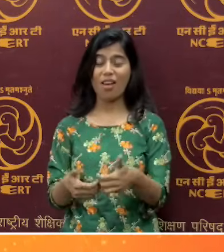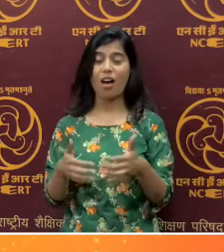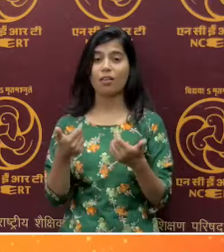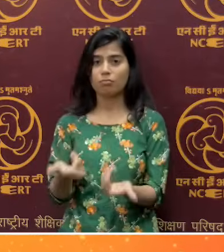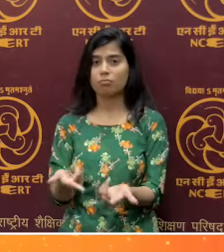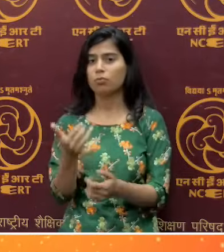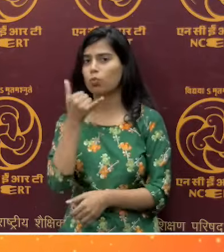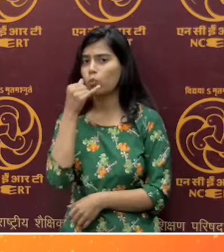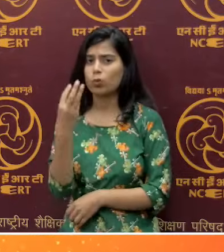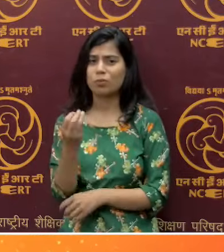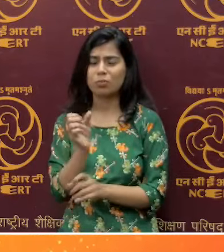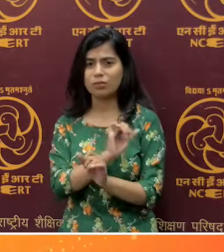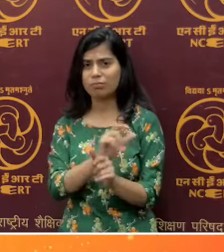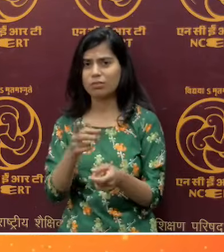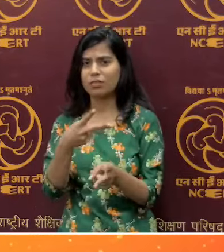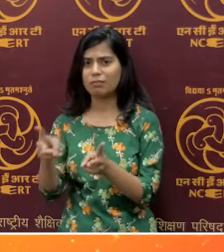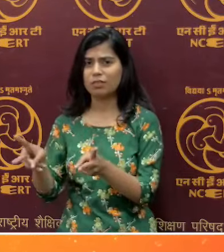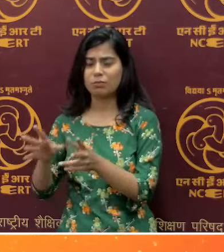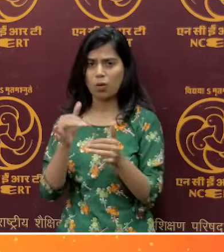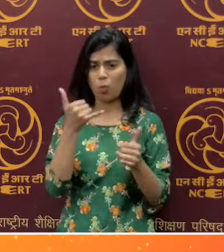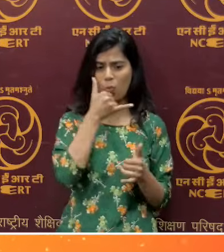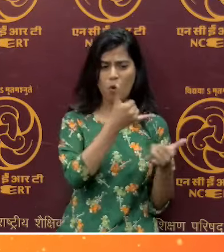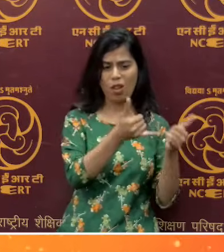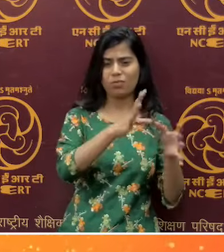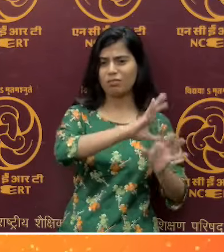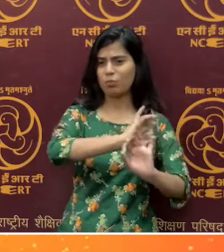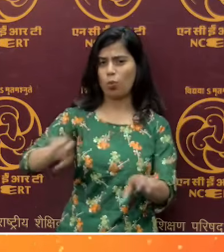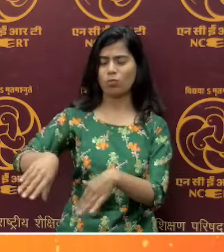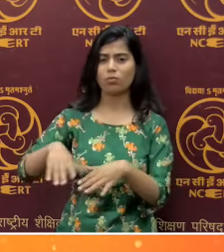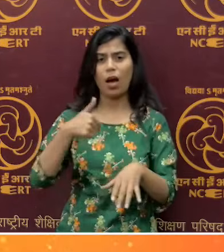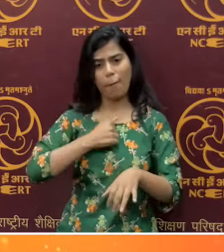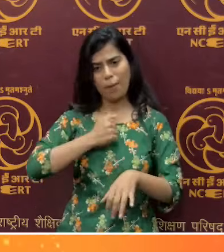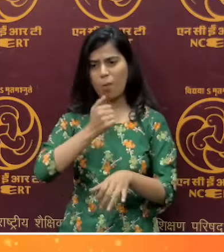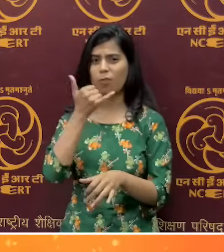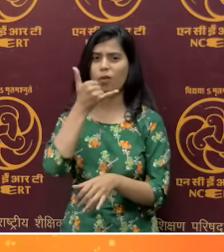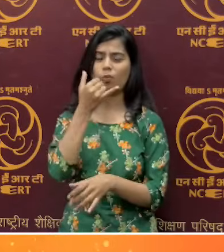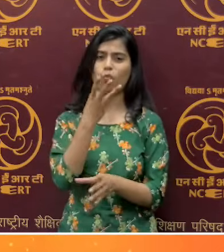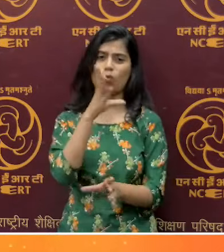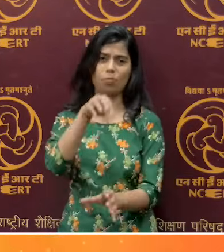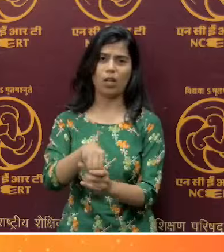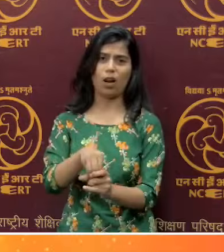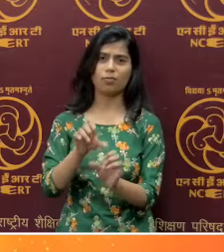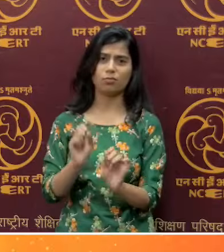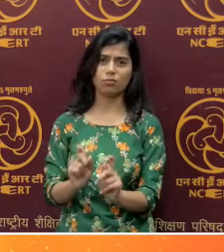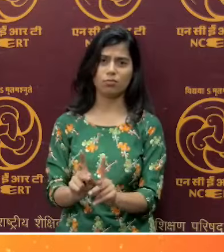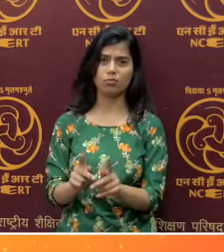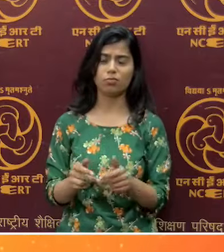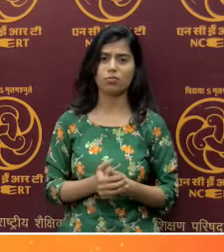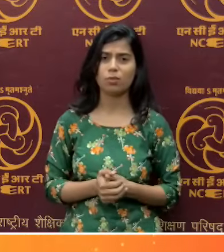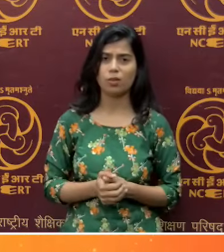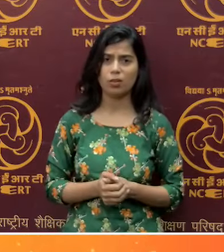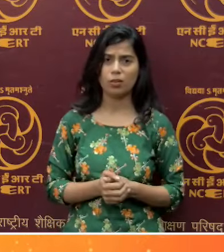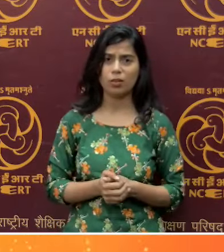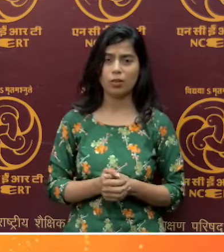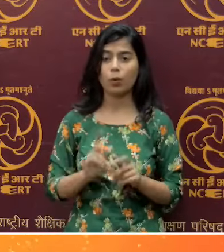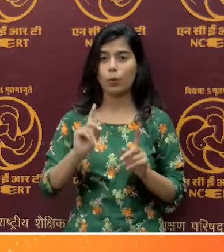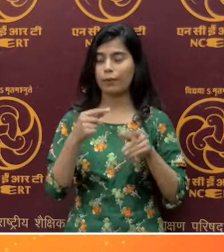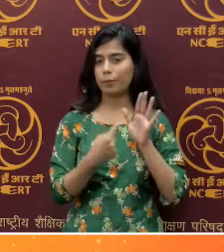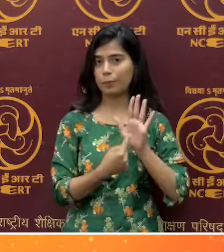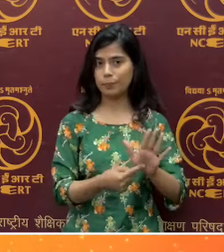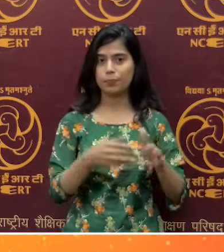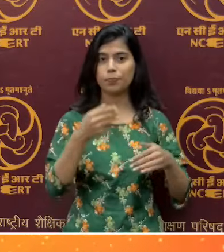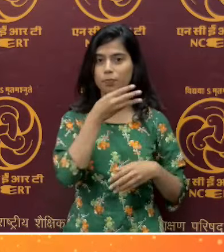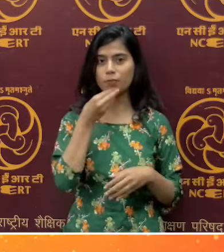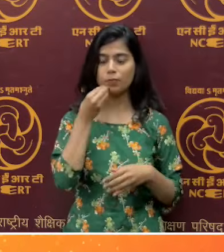Then obviously the correct data will come into the PRASHAST 2.0. Right. Now, sir, let's move on with the demonstration, sir. Please